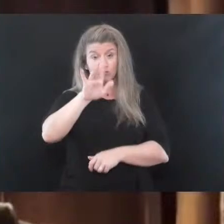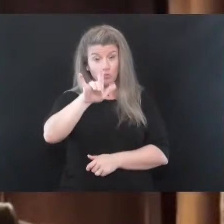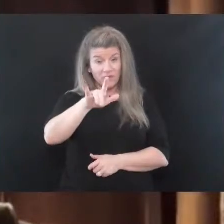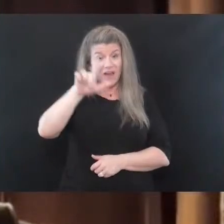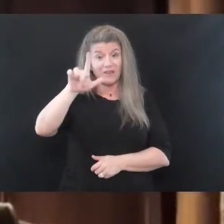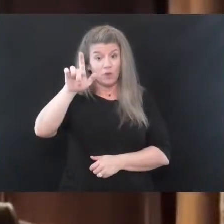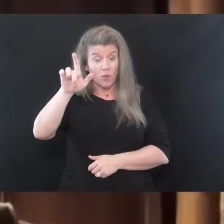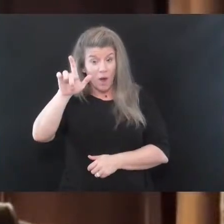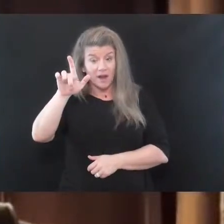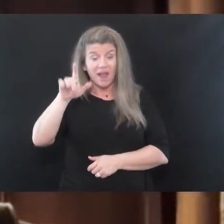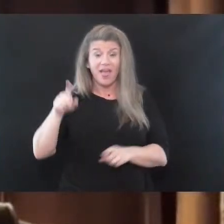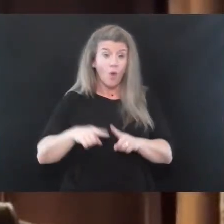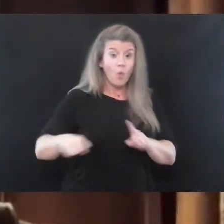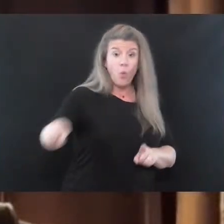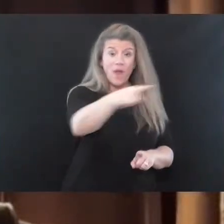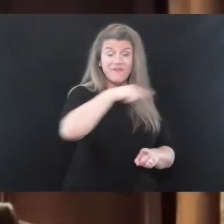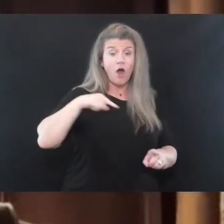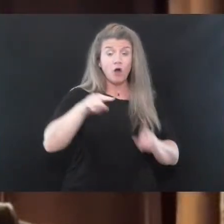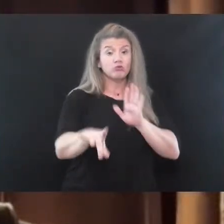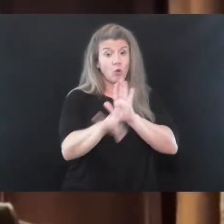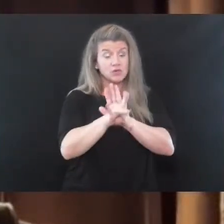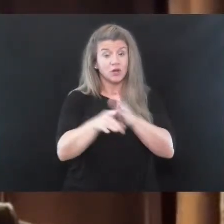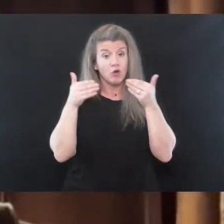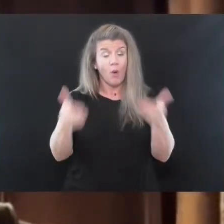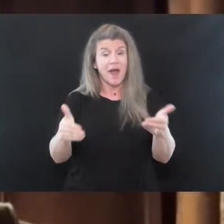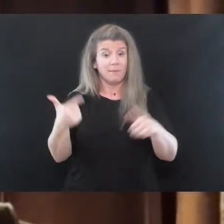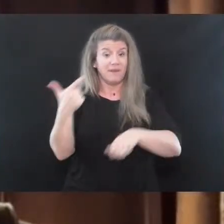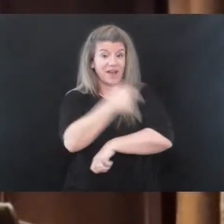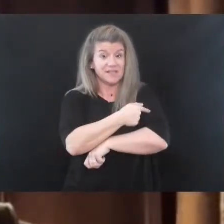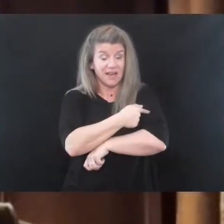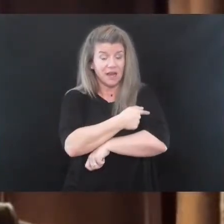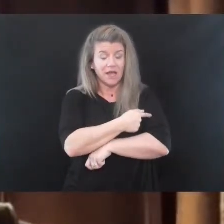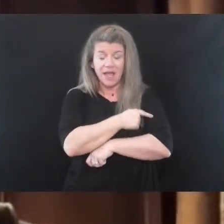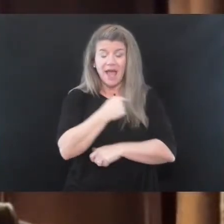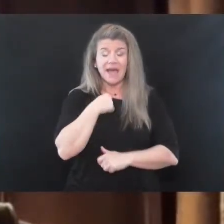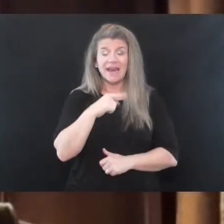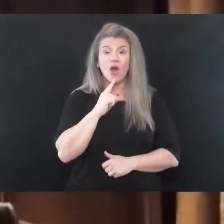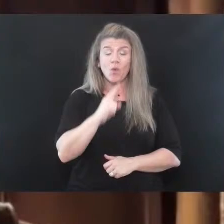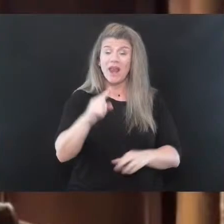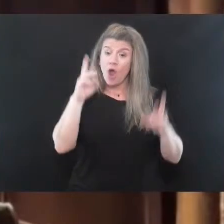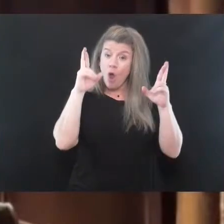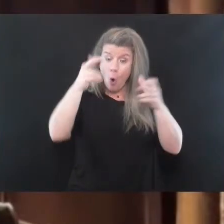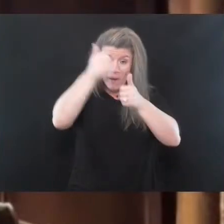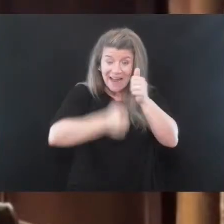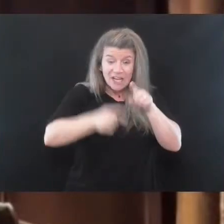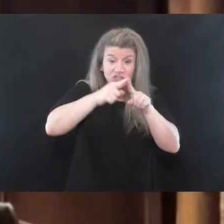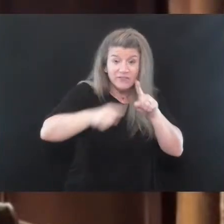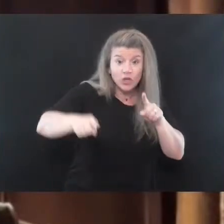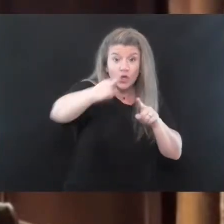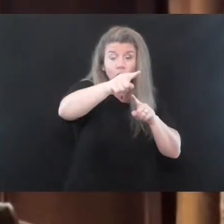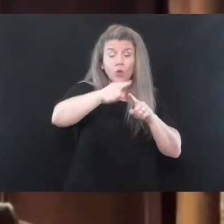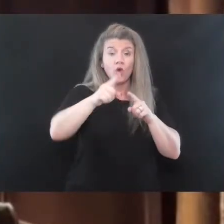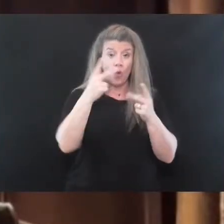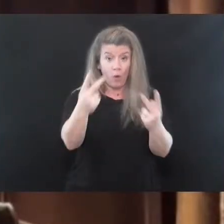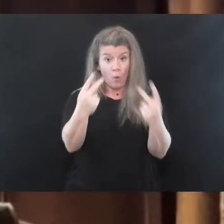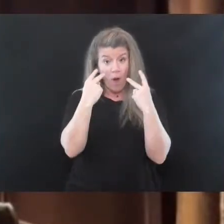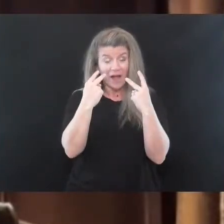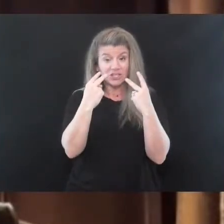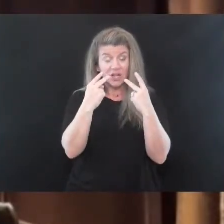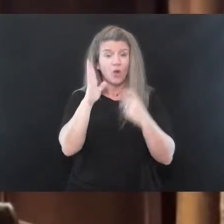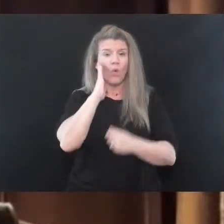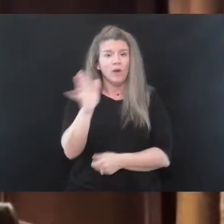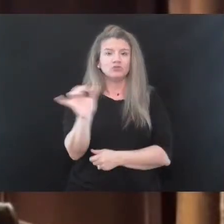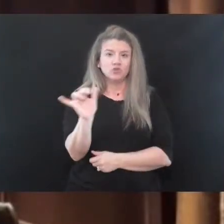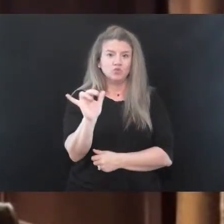and 21, have all chosen to be vaccinated. And I very much hope that each one of you who are watching or listening will